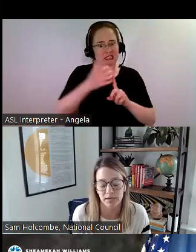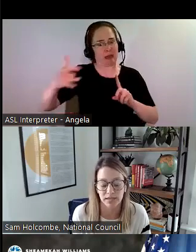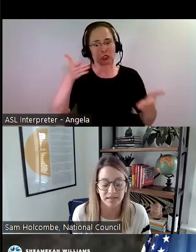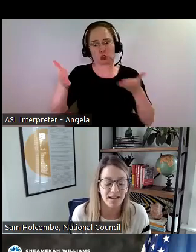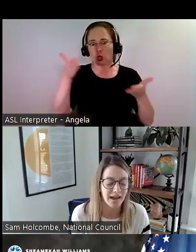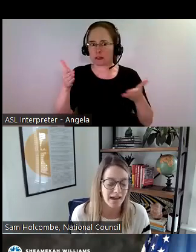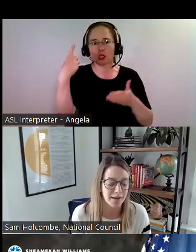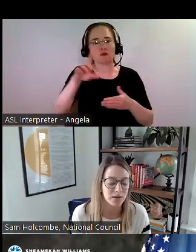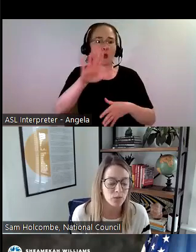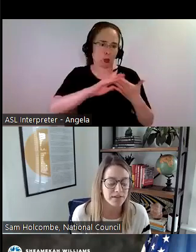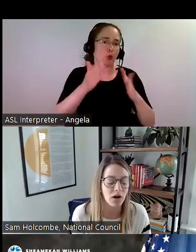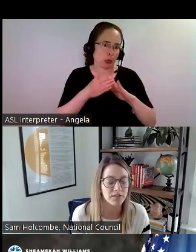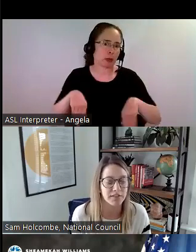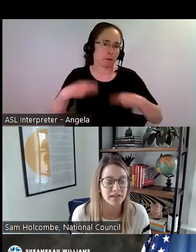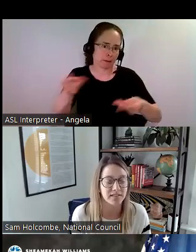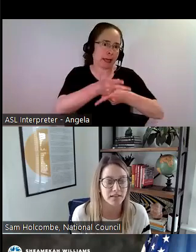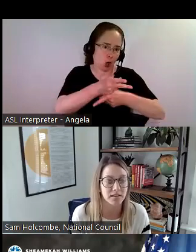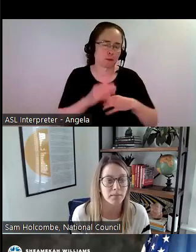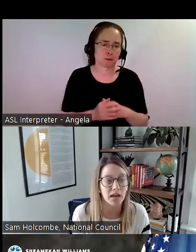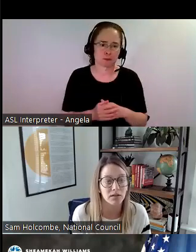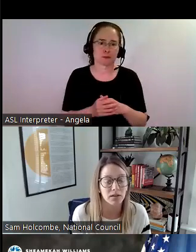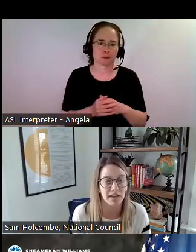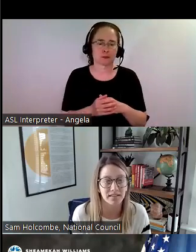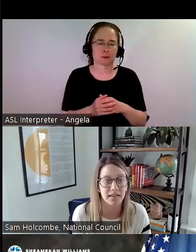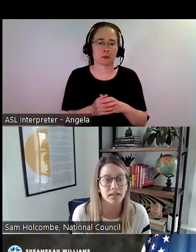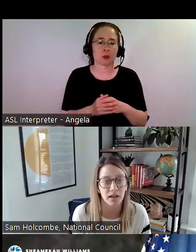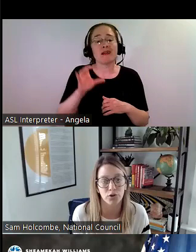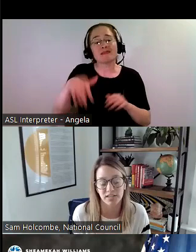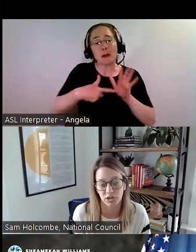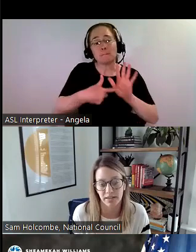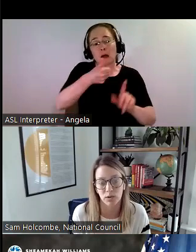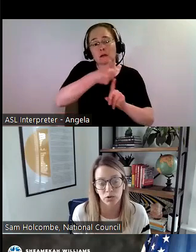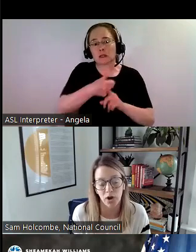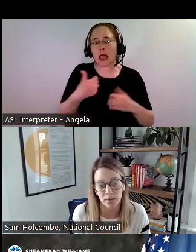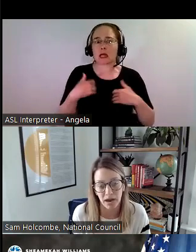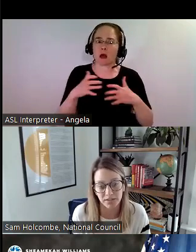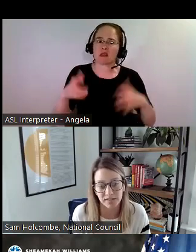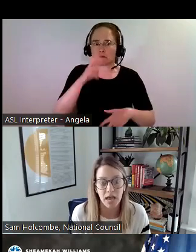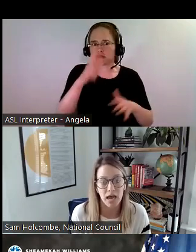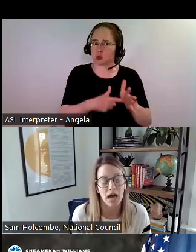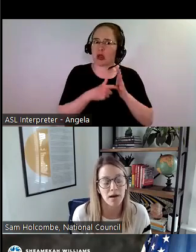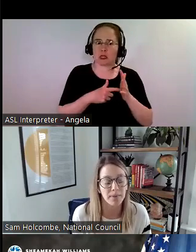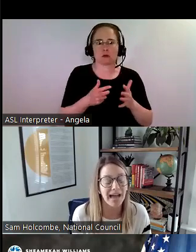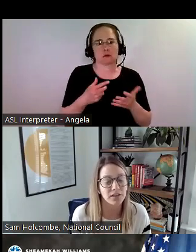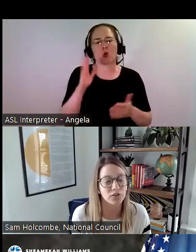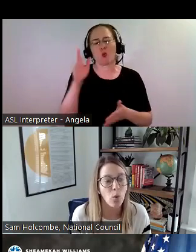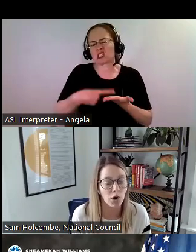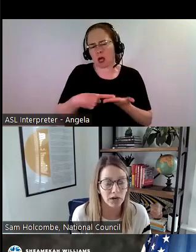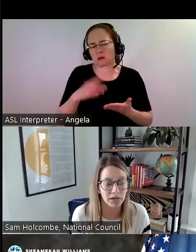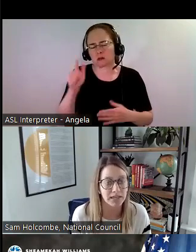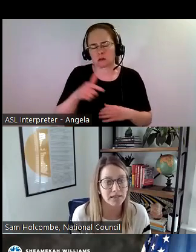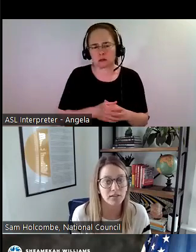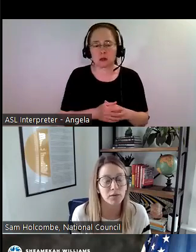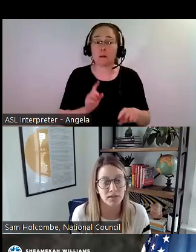care in their communities. And within all of this, the model has a lot of criteria that we will talk about. But at